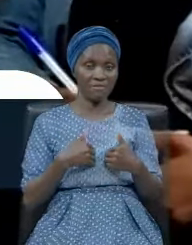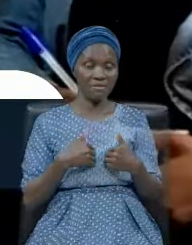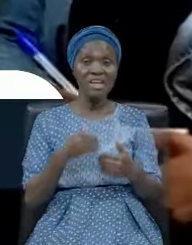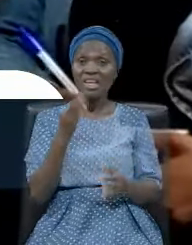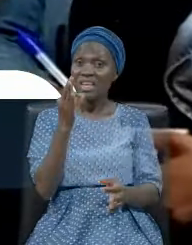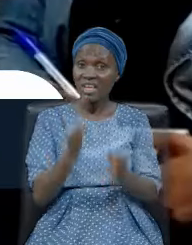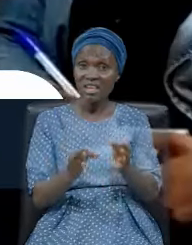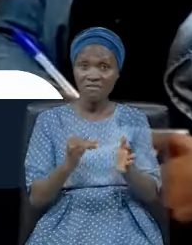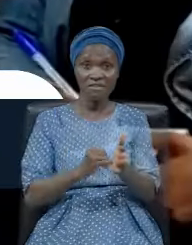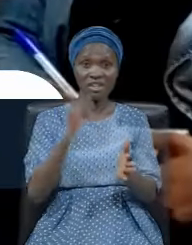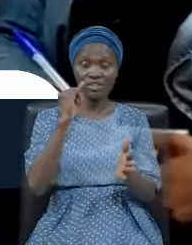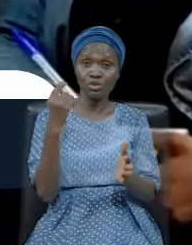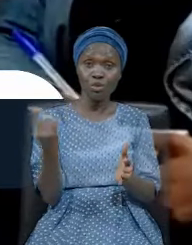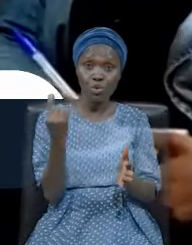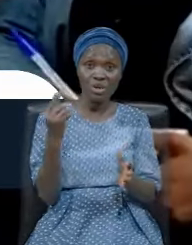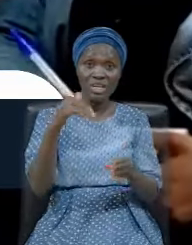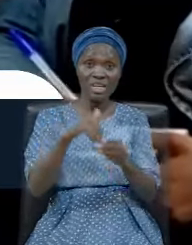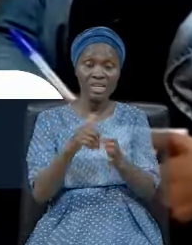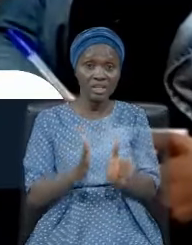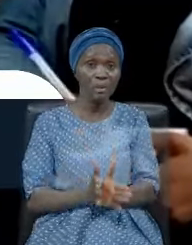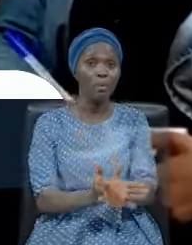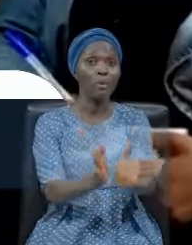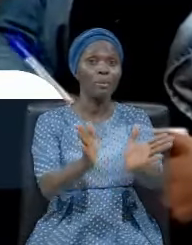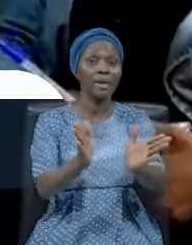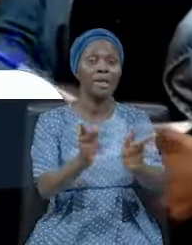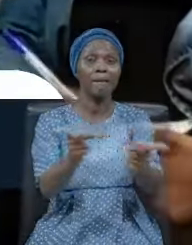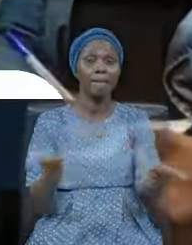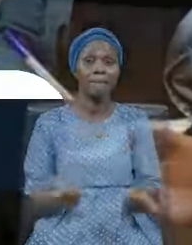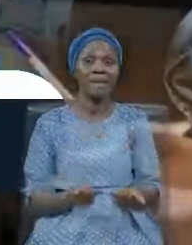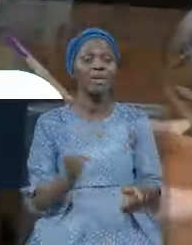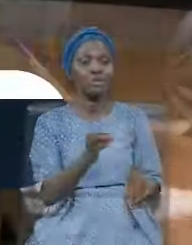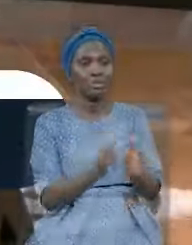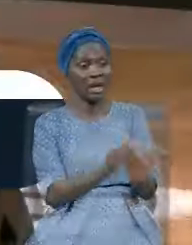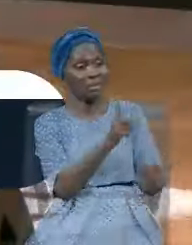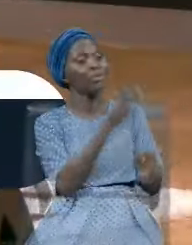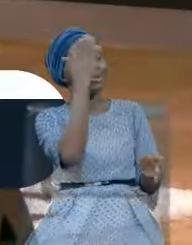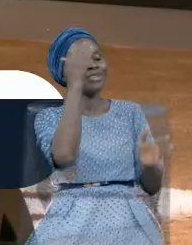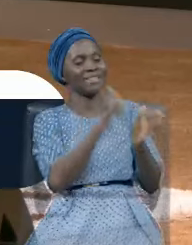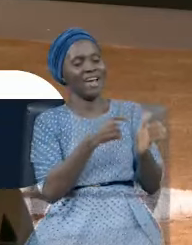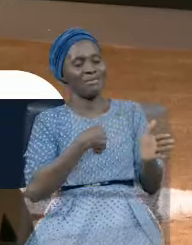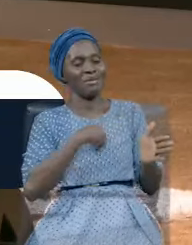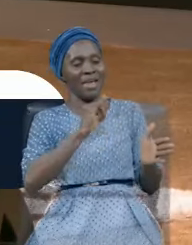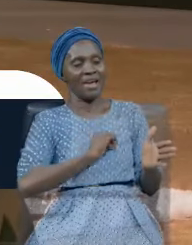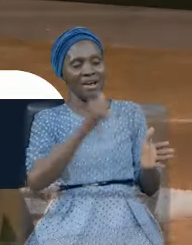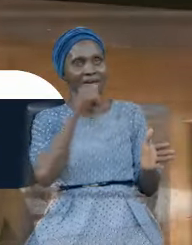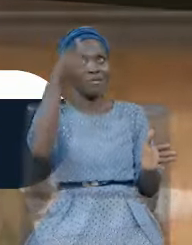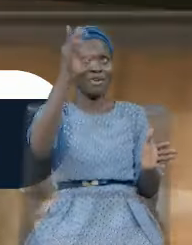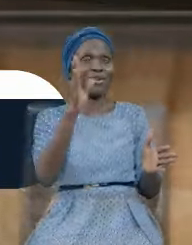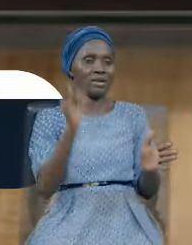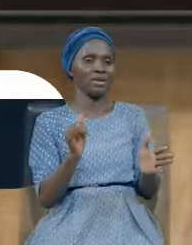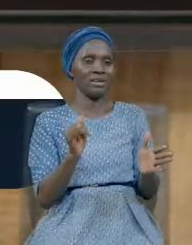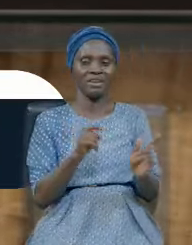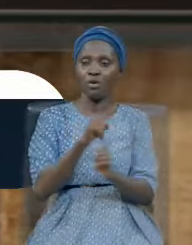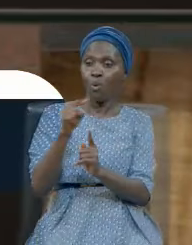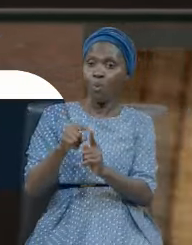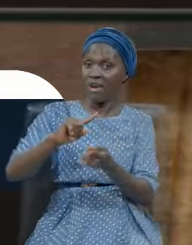public, so they will know I am godly. When friends are not